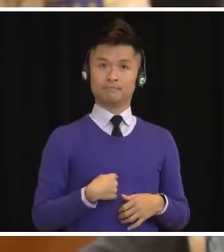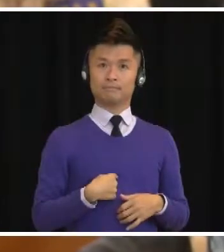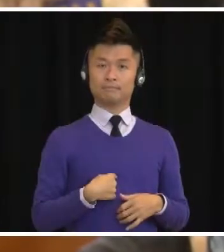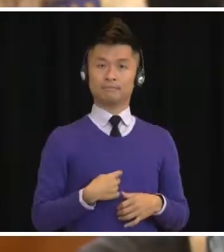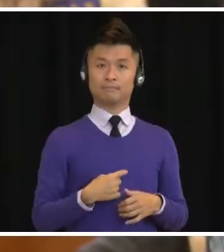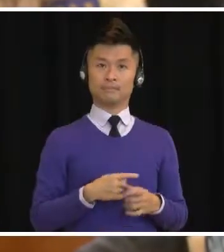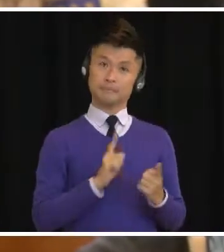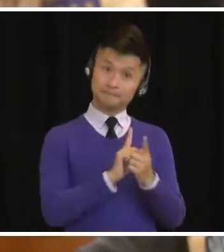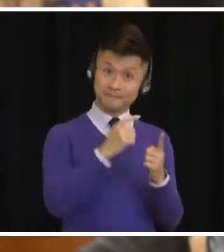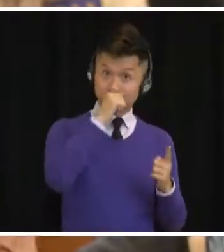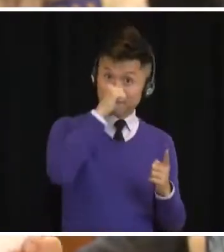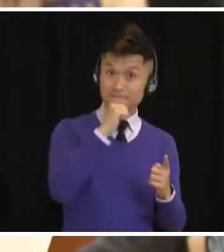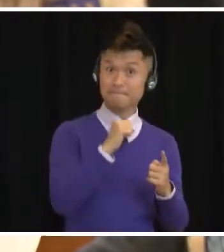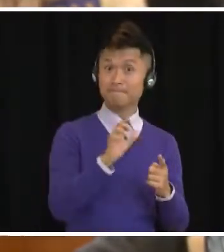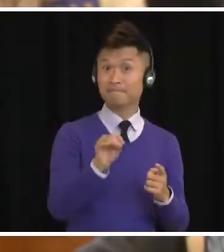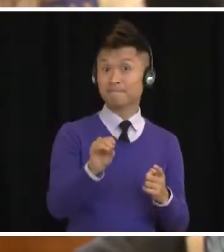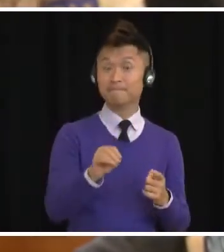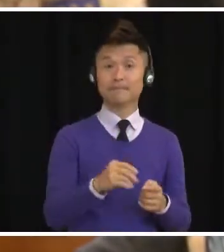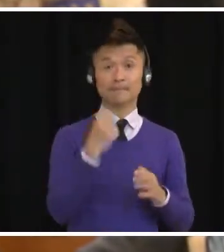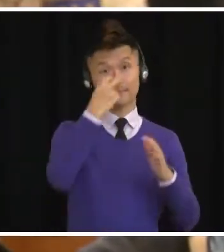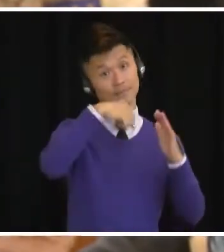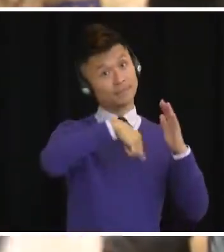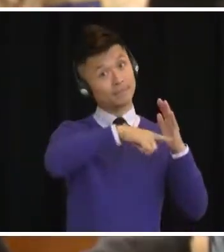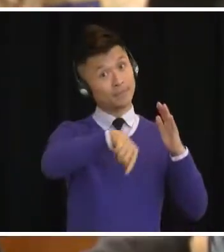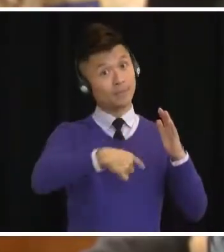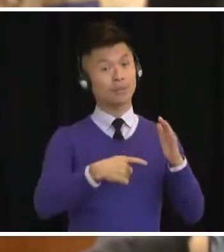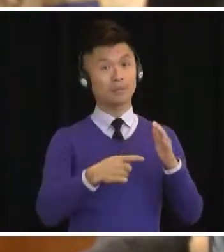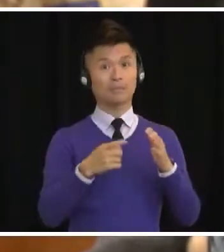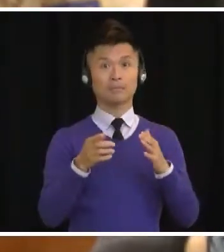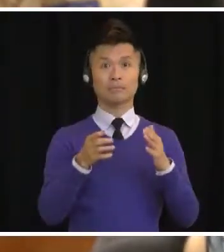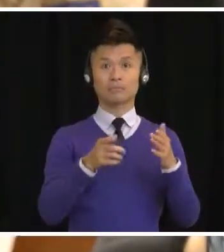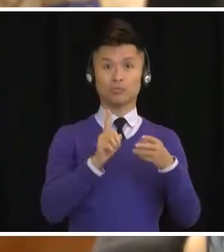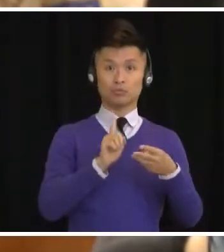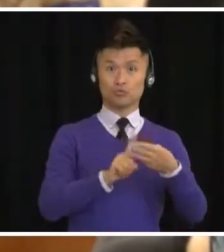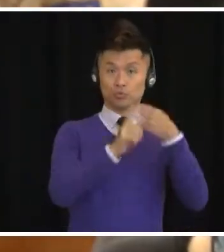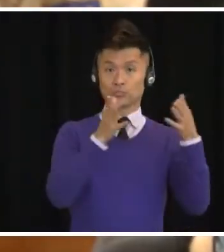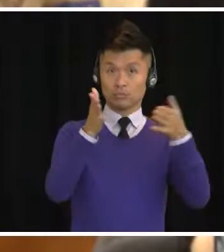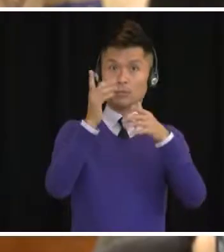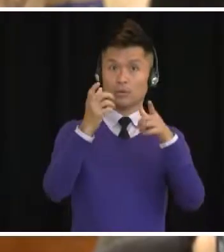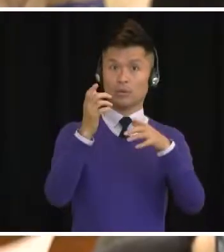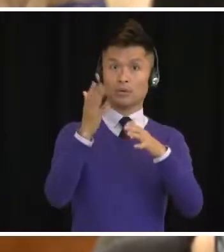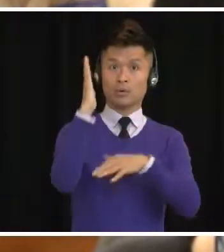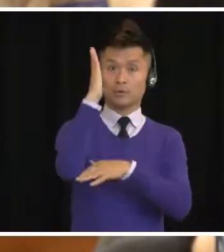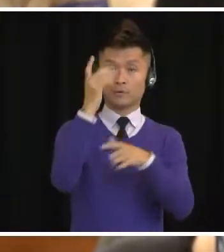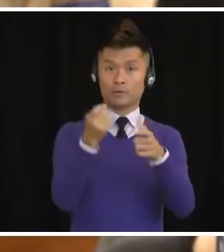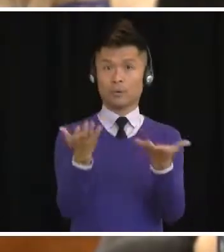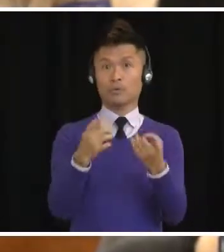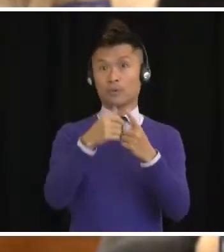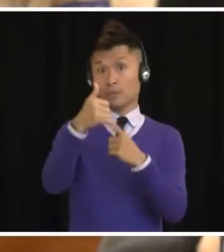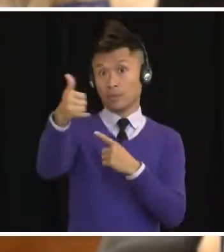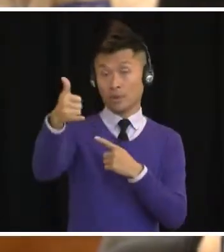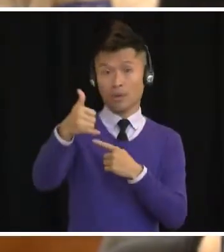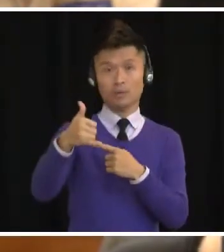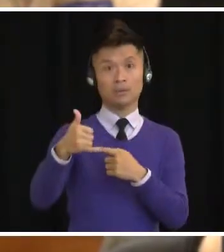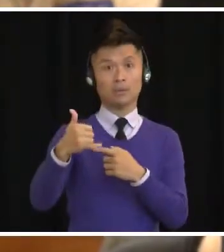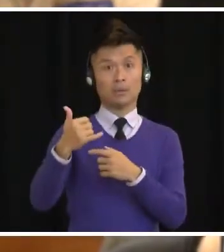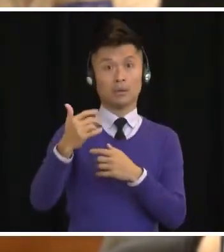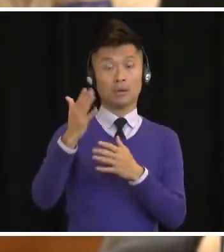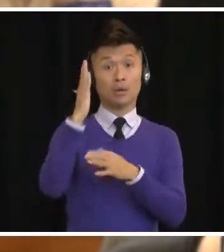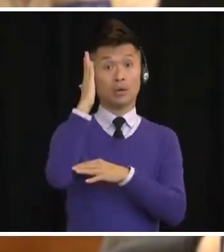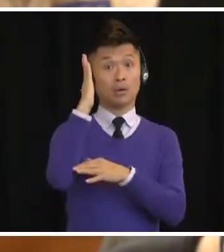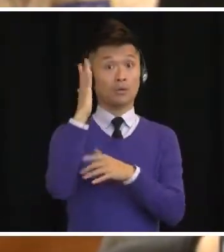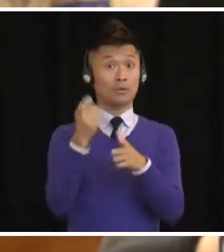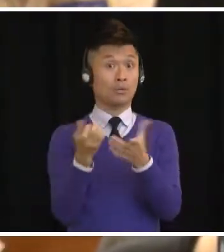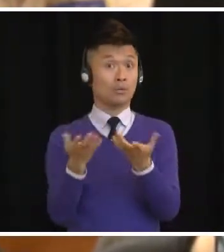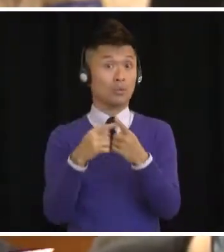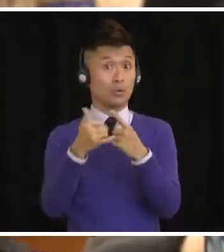Maybe these investigations are or are not friendly enough to the children, and the Control Yuan deals